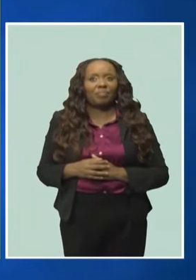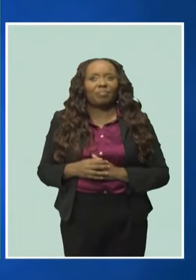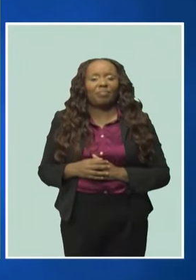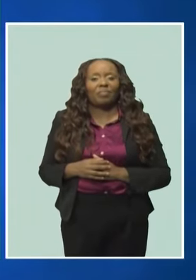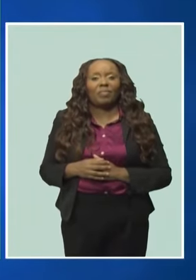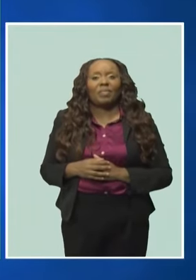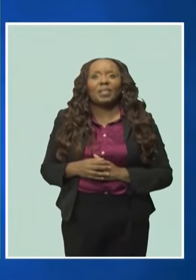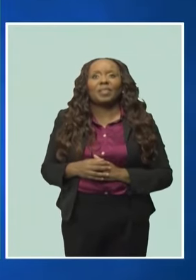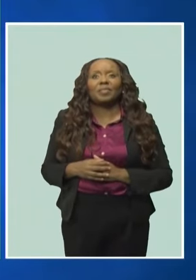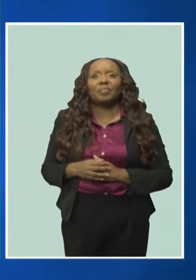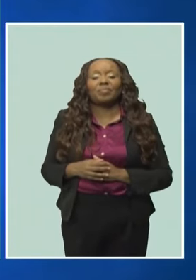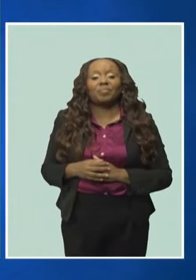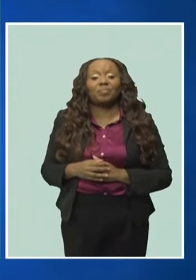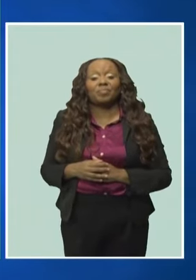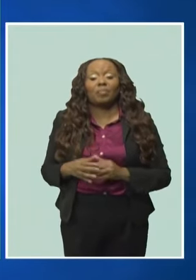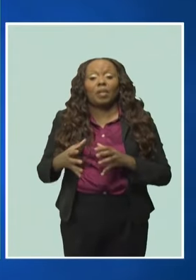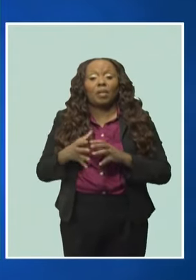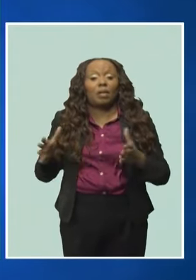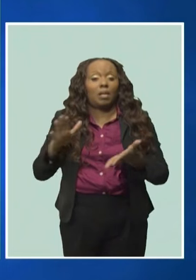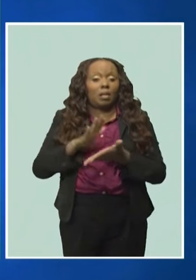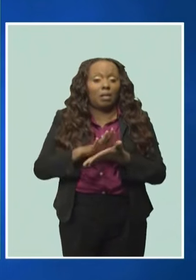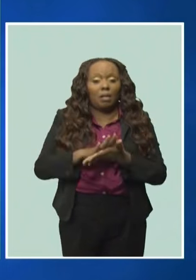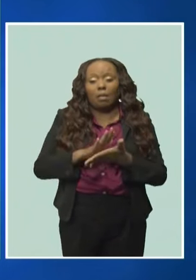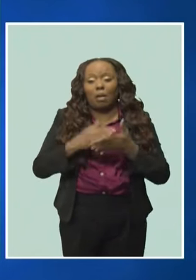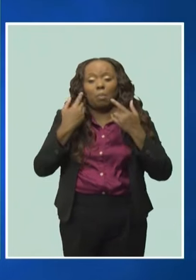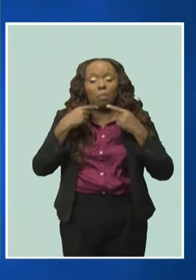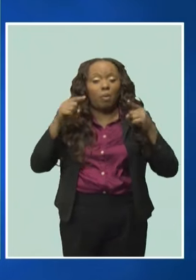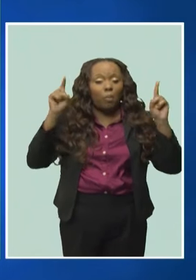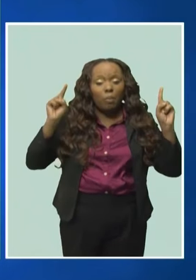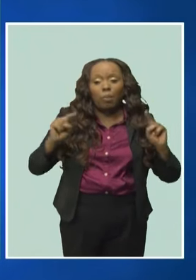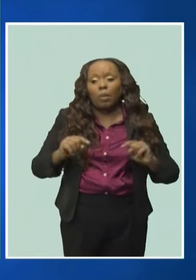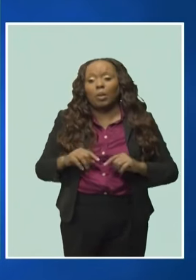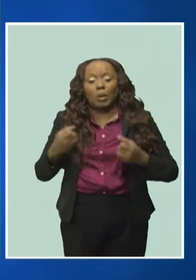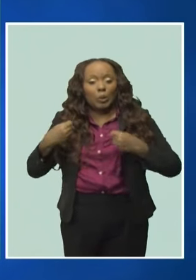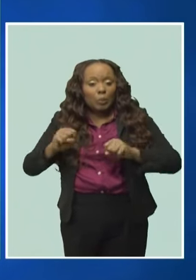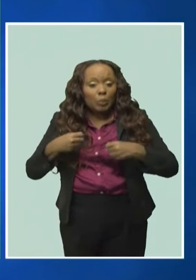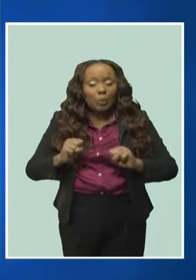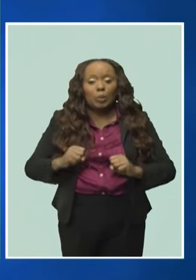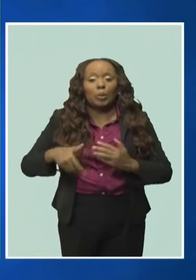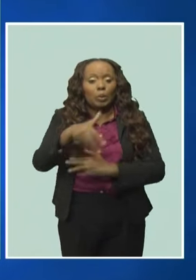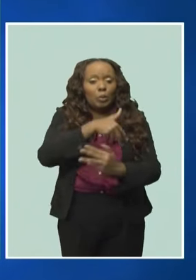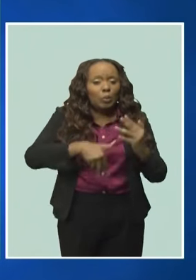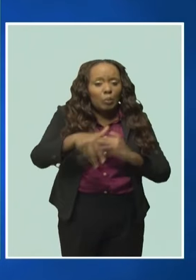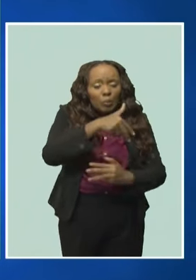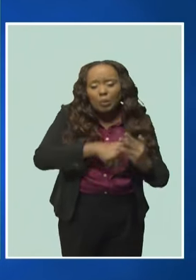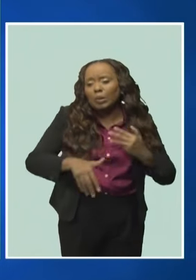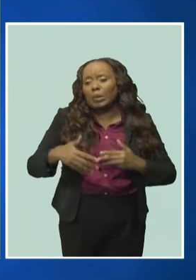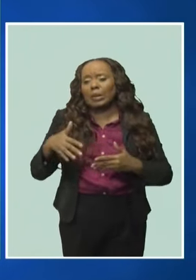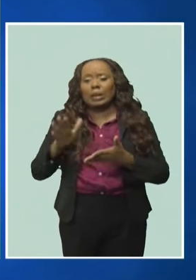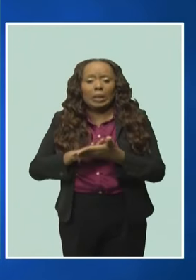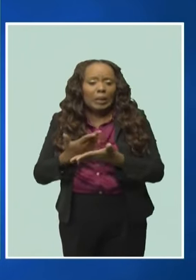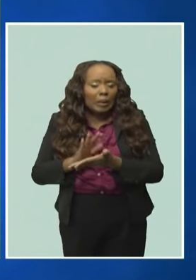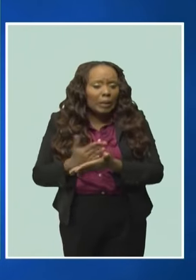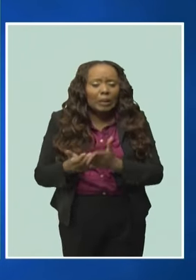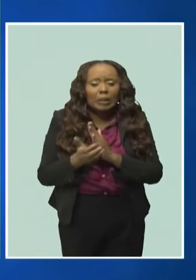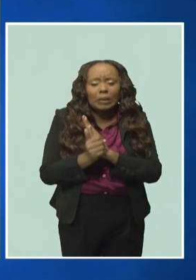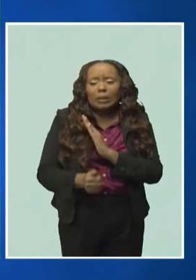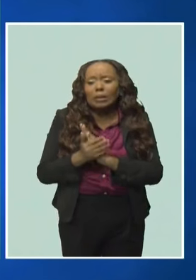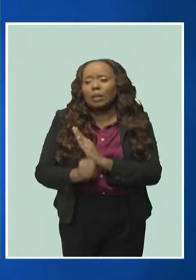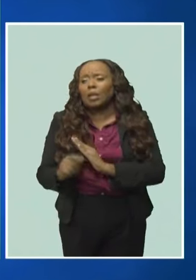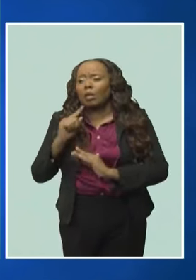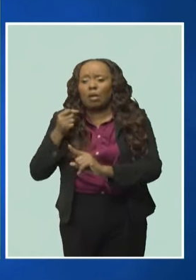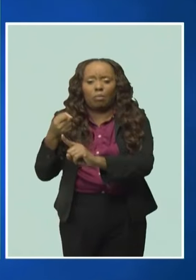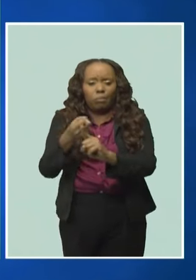Through his academic achievements, leadership in sports, exceptional social skills, and culinary talent, Yard impacted the lives